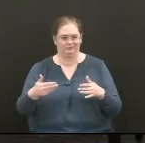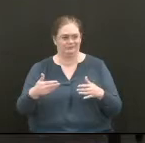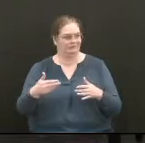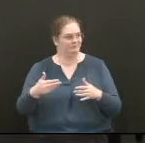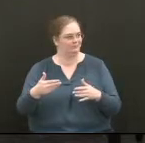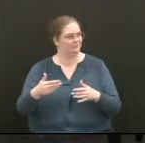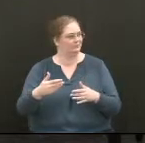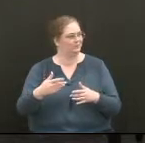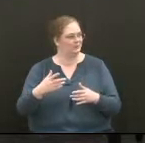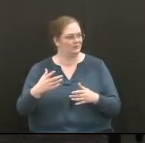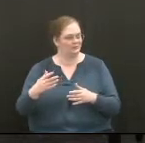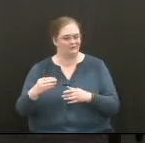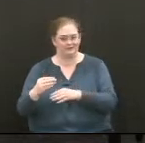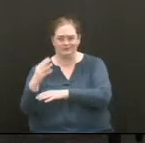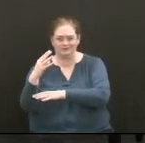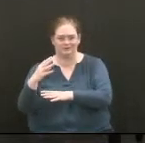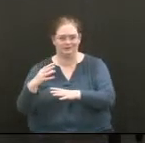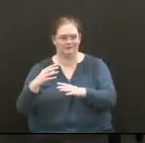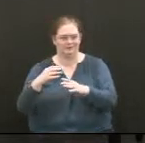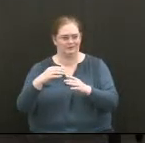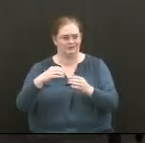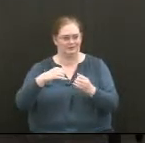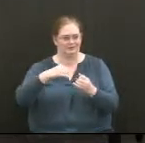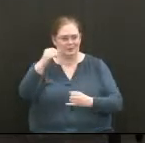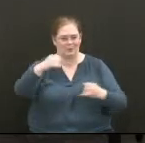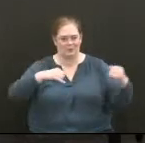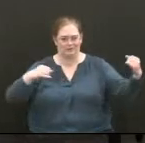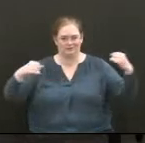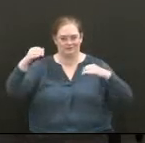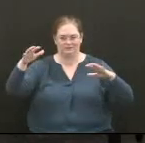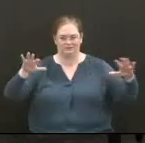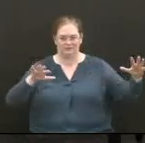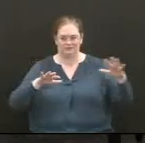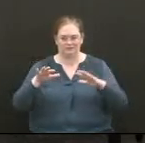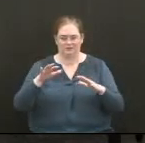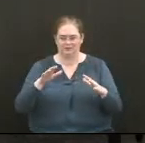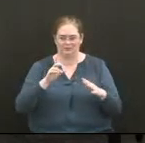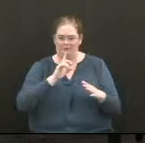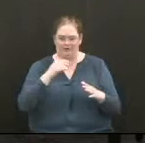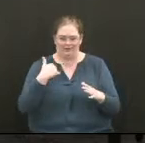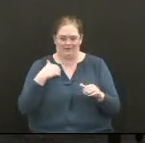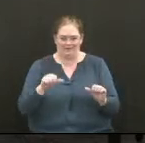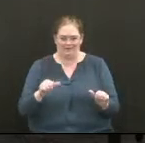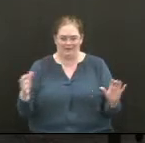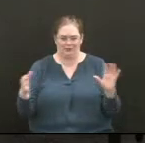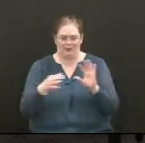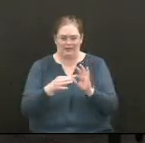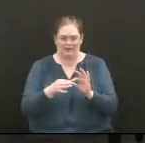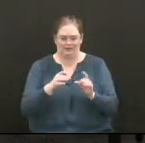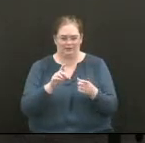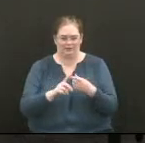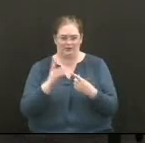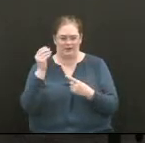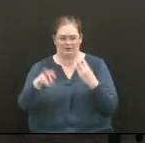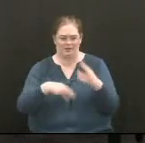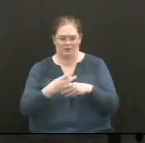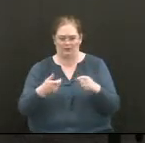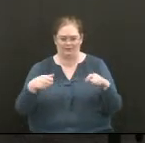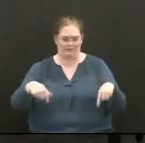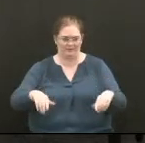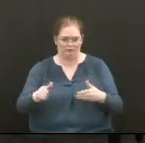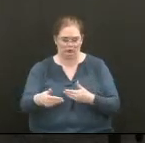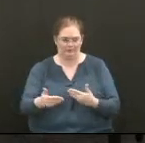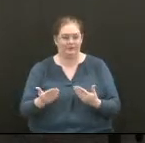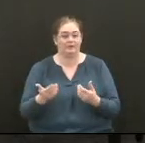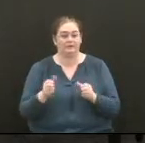here and just the jerry-rigged system of cords and cables that we don't really have the ability to connect to the outside world from in here